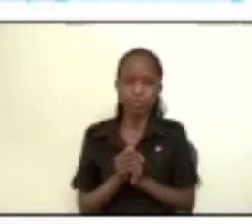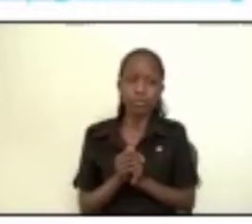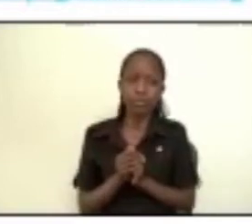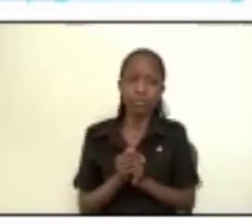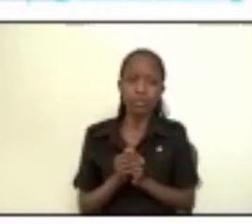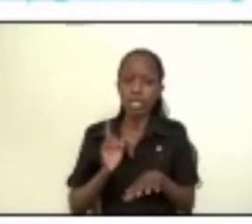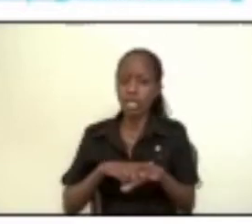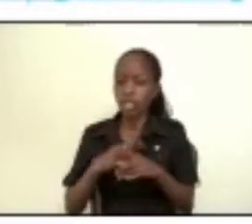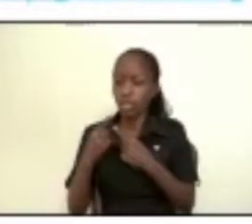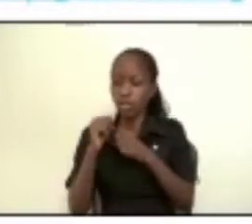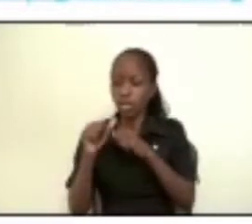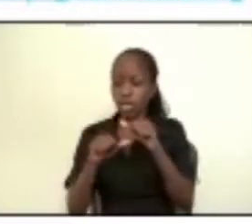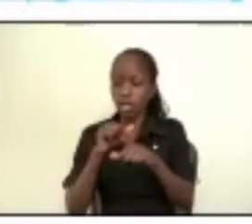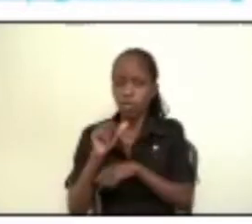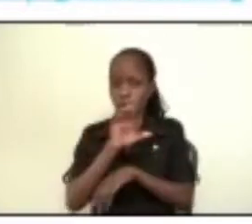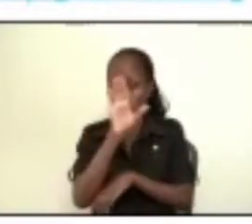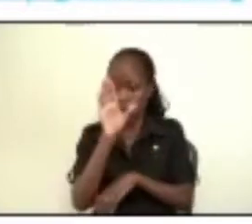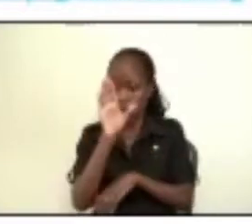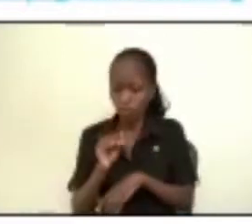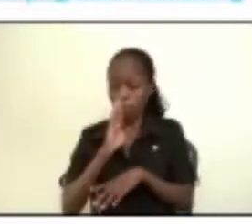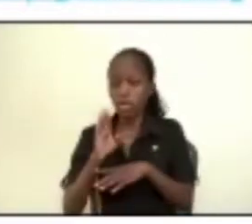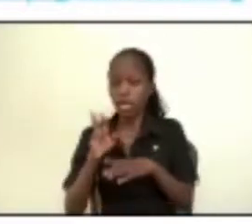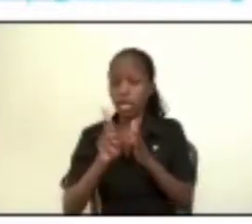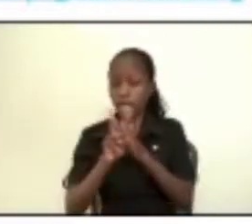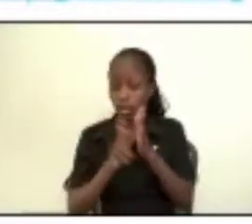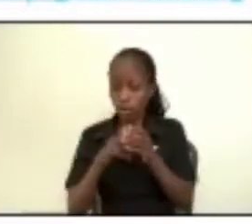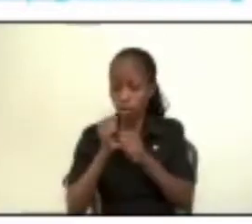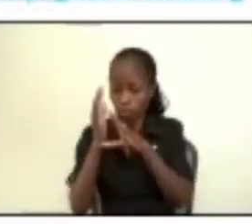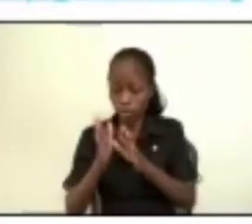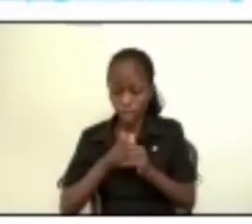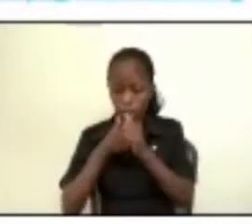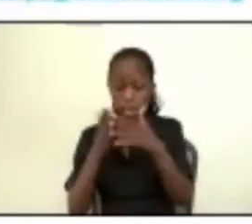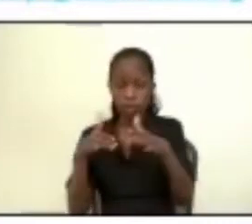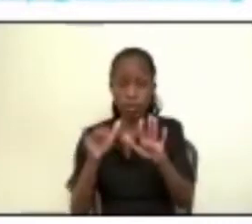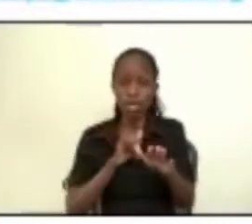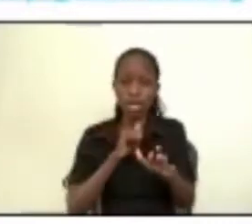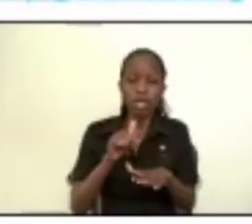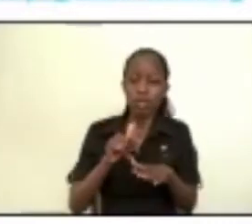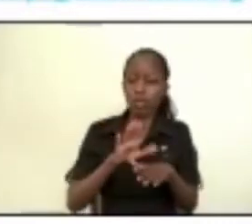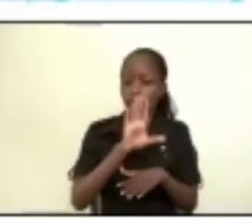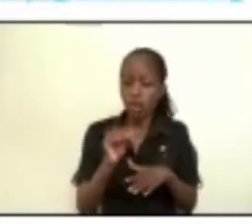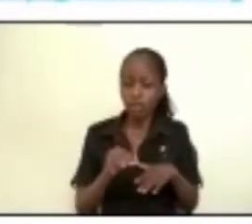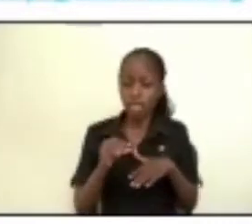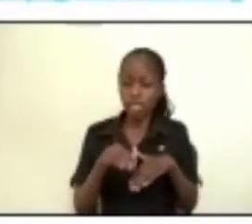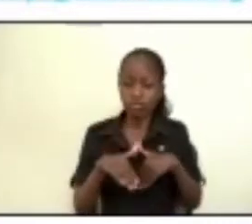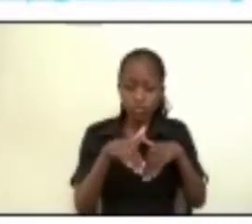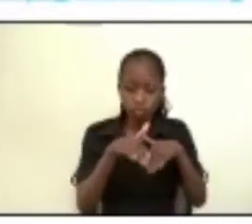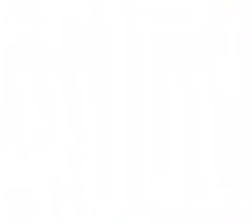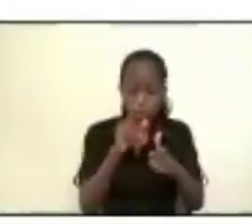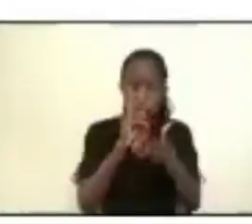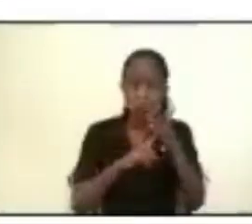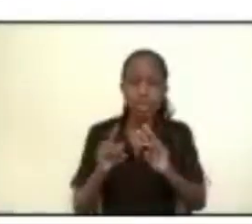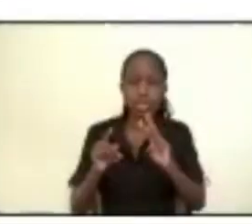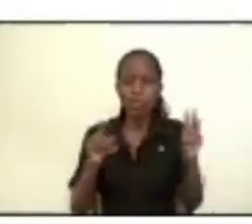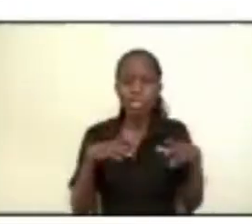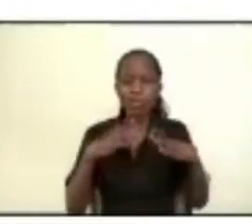So when we talk about Africa being a rule maker, a trailblazer, leading the way, not us actually taking rules by the Western world, but us actually